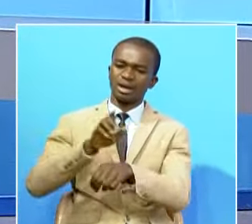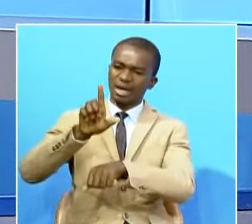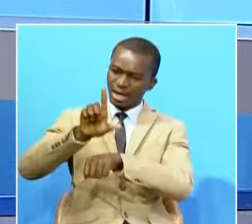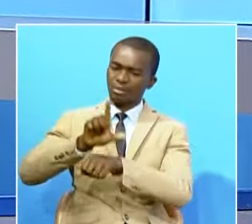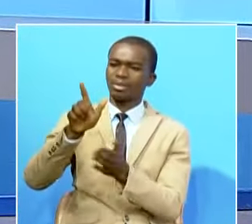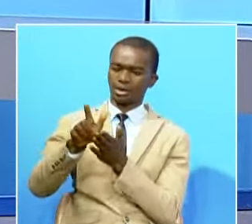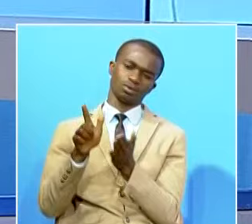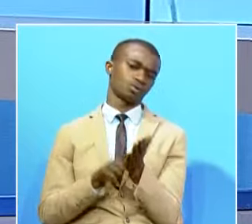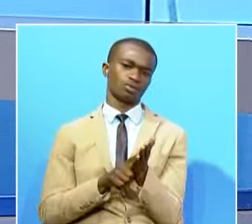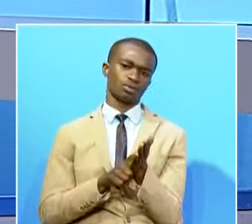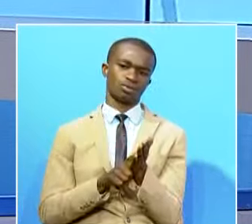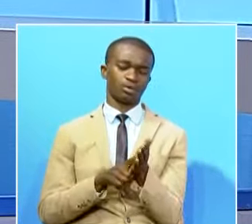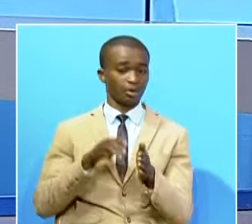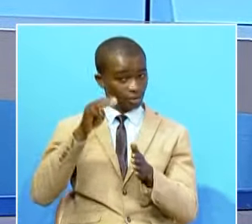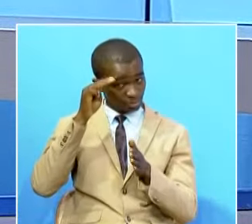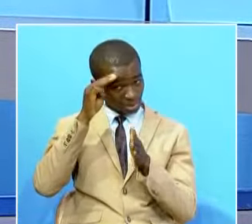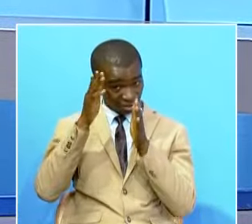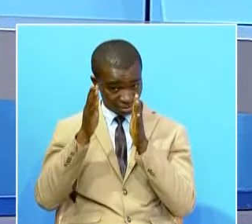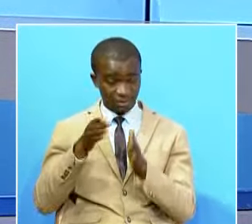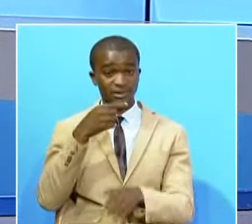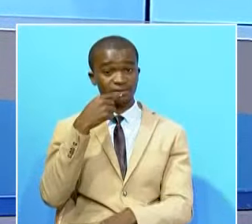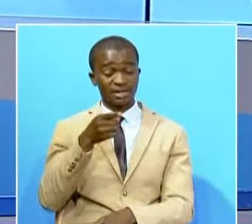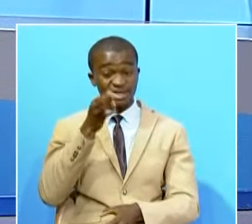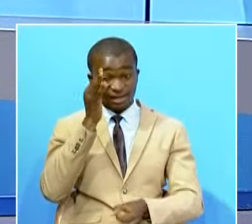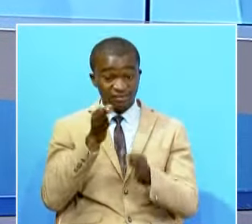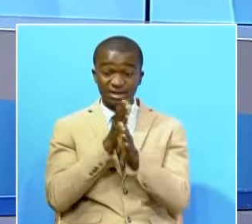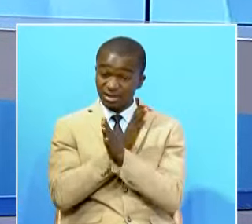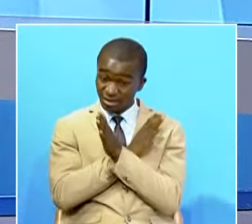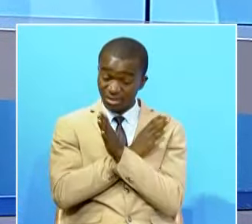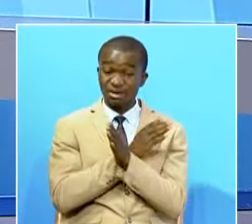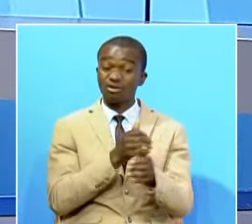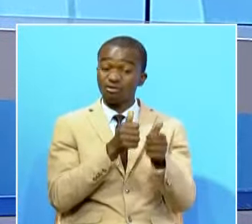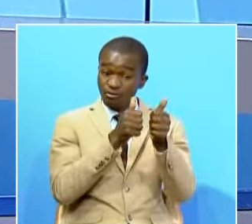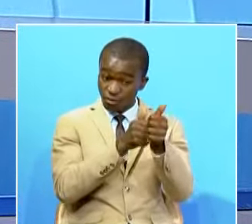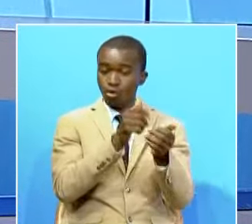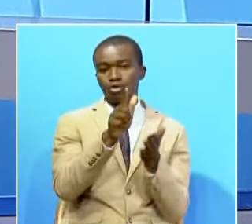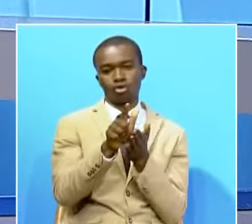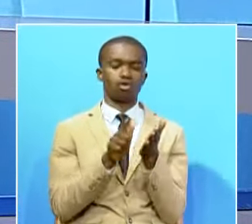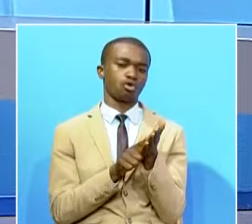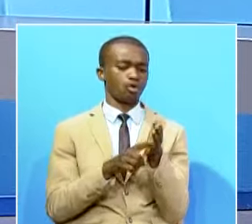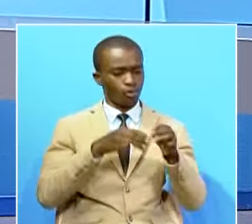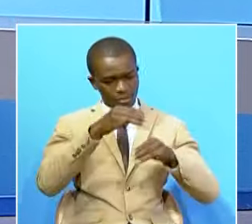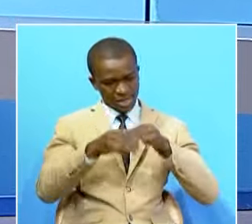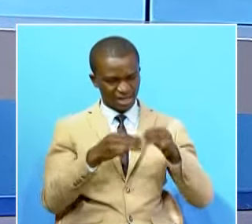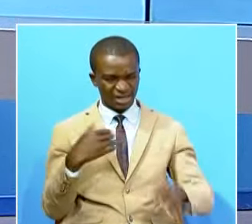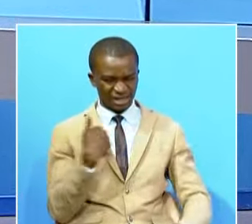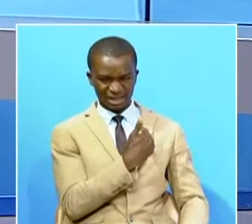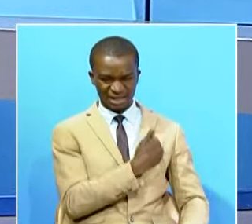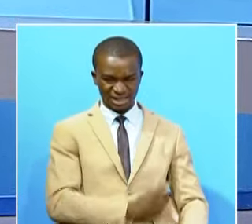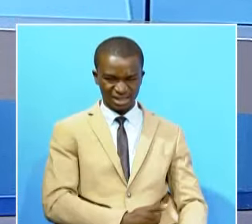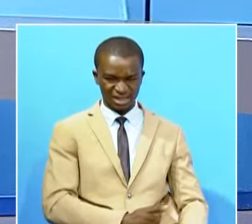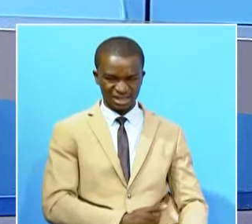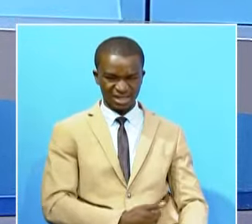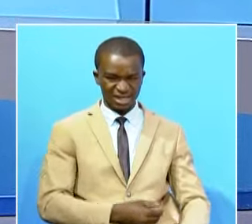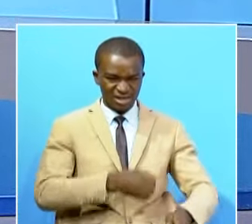upholding labor laws by the business community will help reduce misunderstanding and enhance cordial relations with the Chinese investors